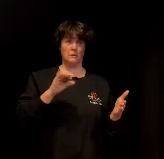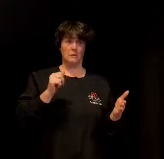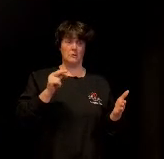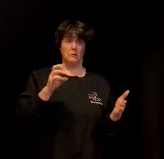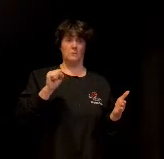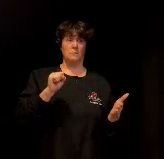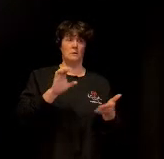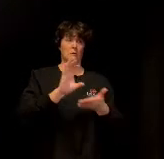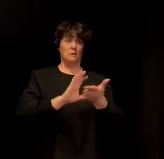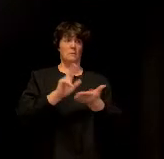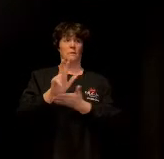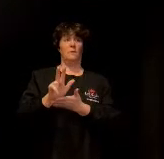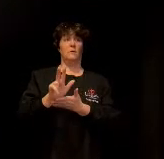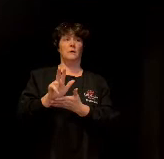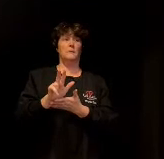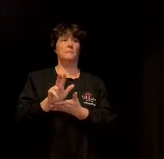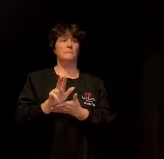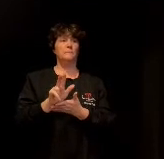Ephesians chapter 3.